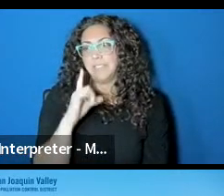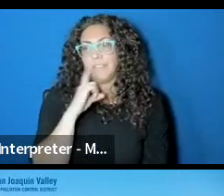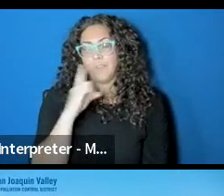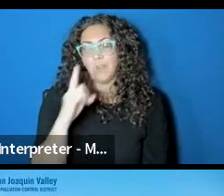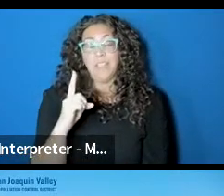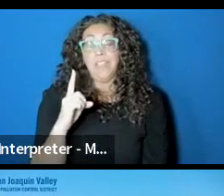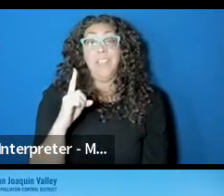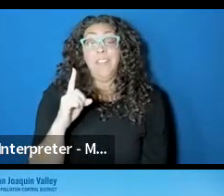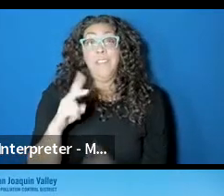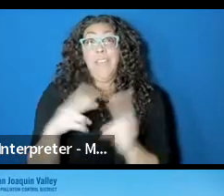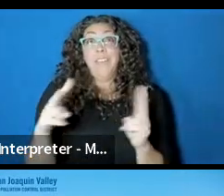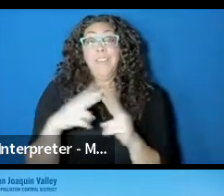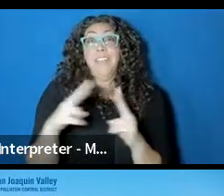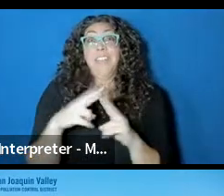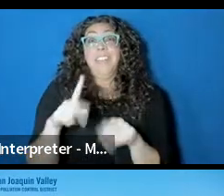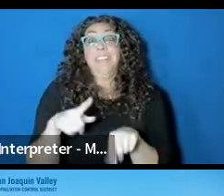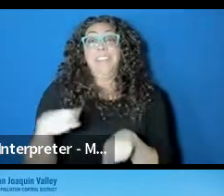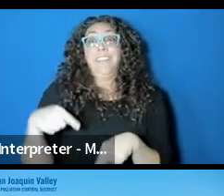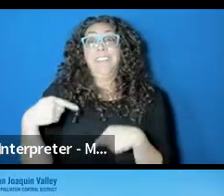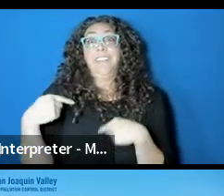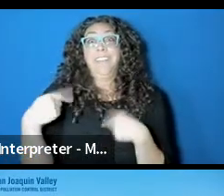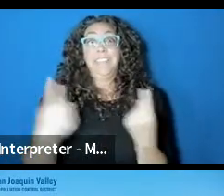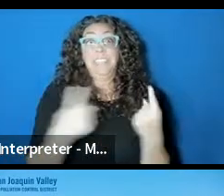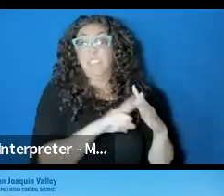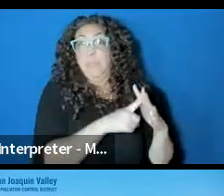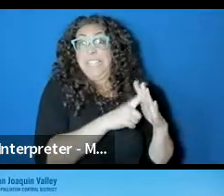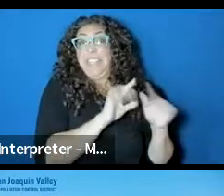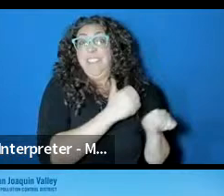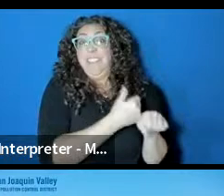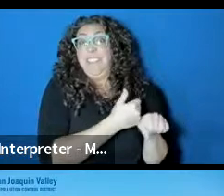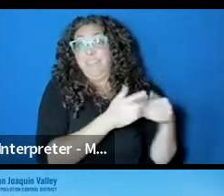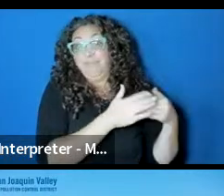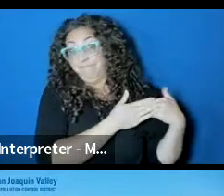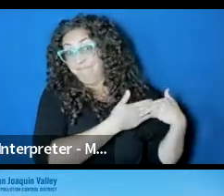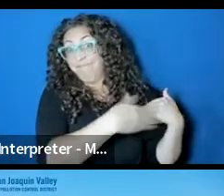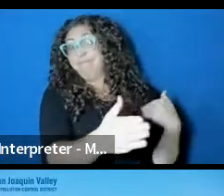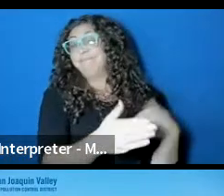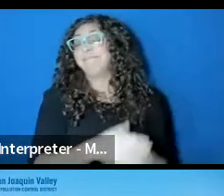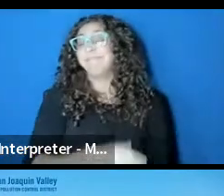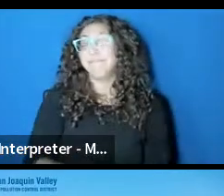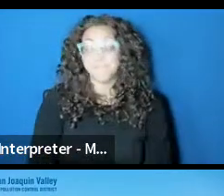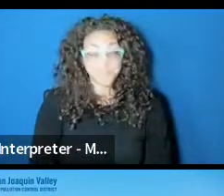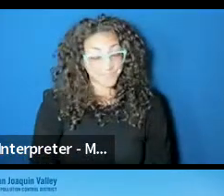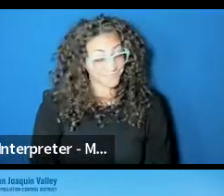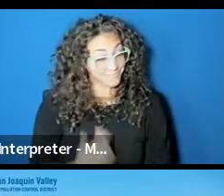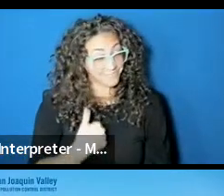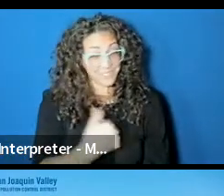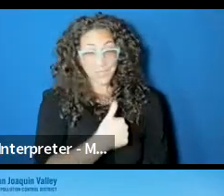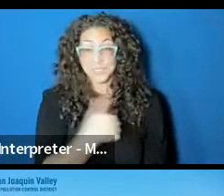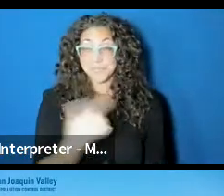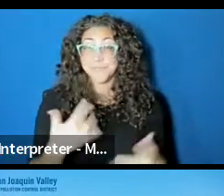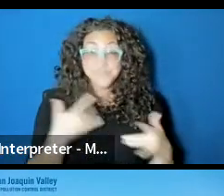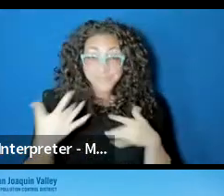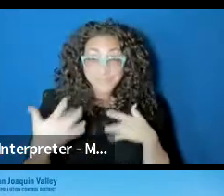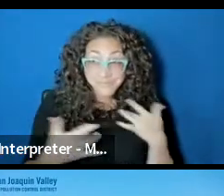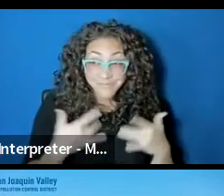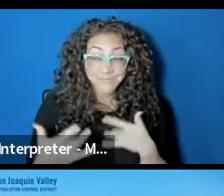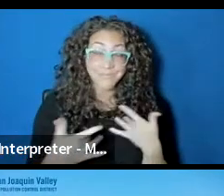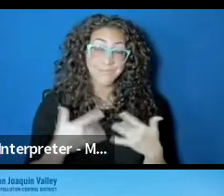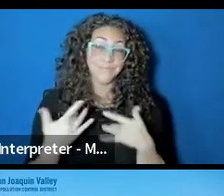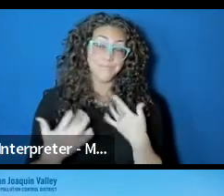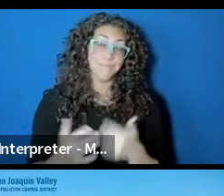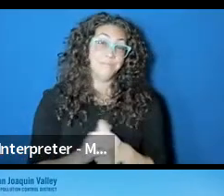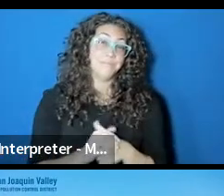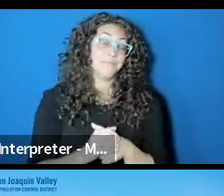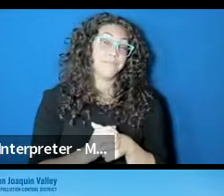a very long time, since the beginning. We are excited to hear about it.